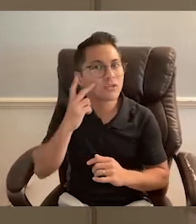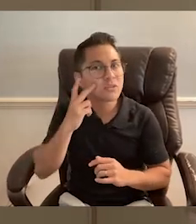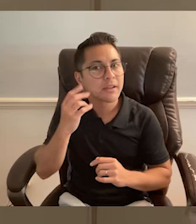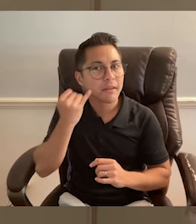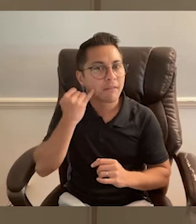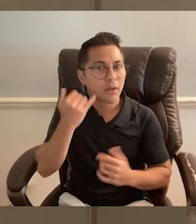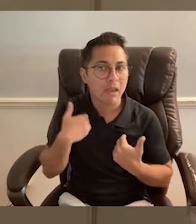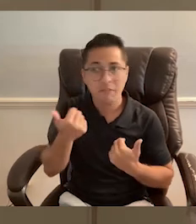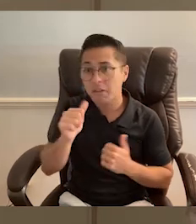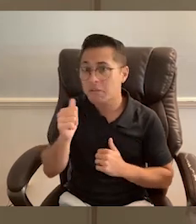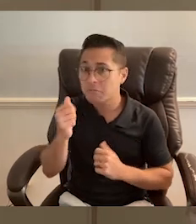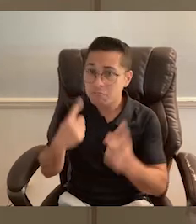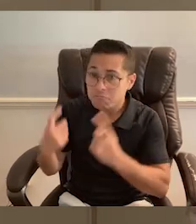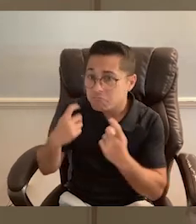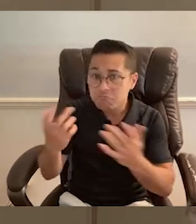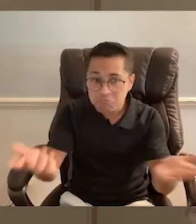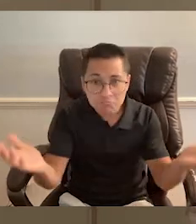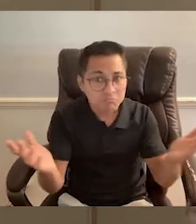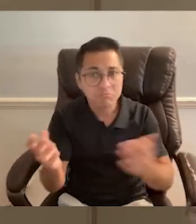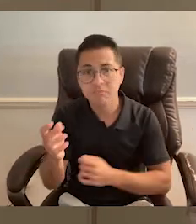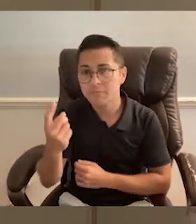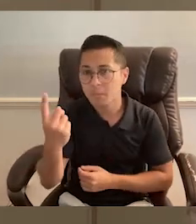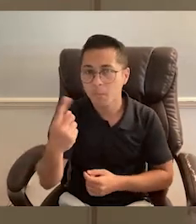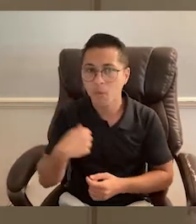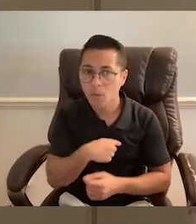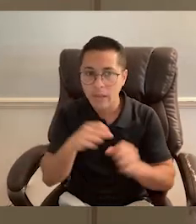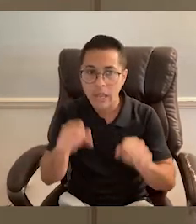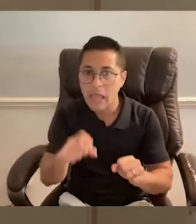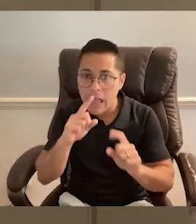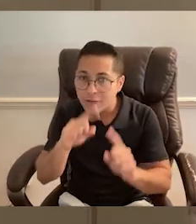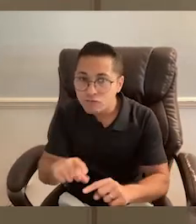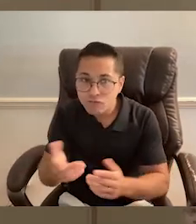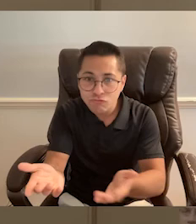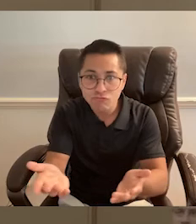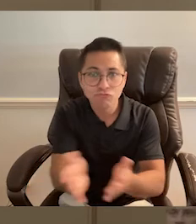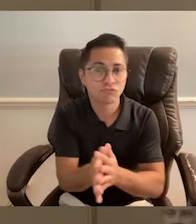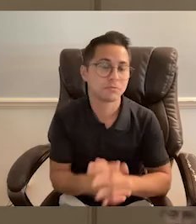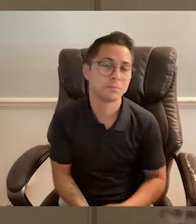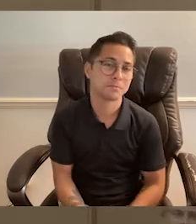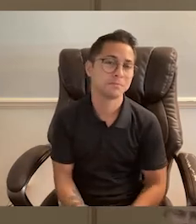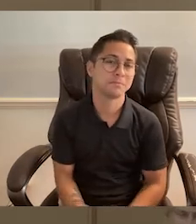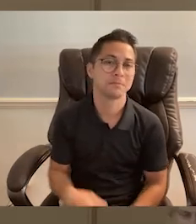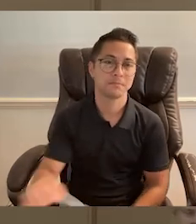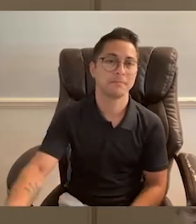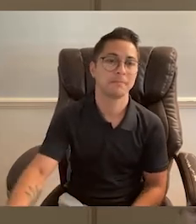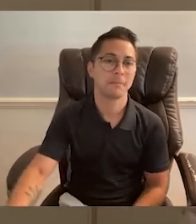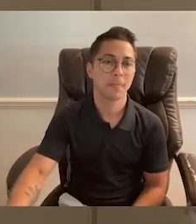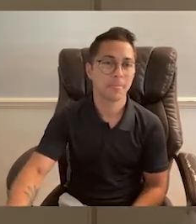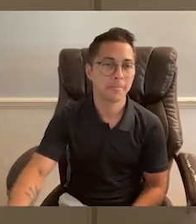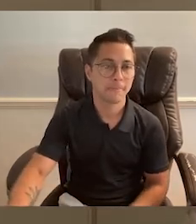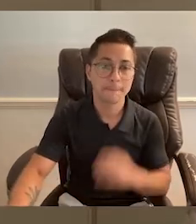not on the cameras. But there are things that a driving evaluator could do where they could take you